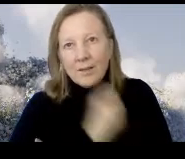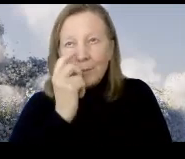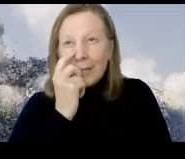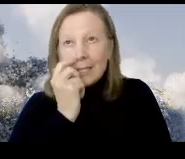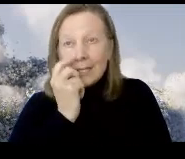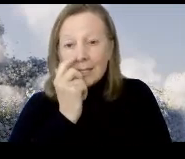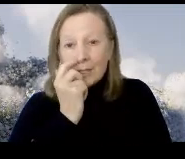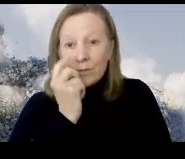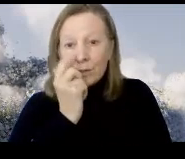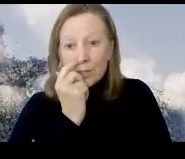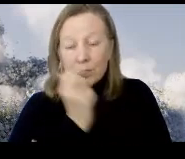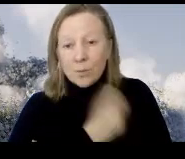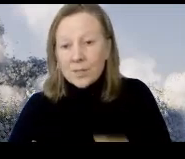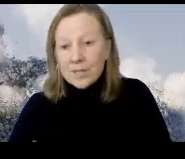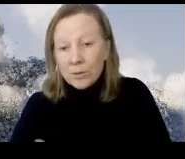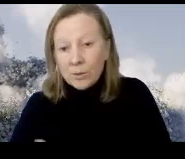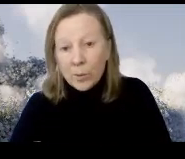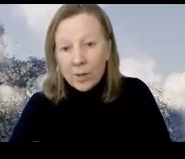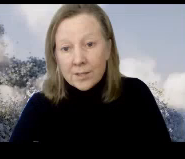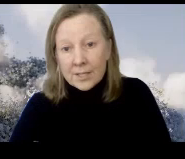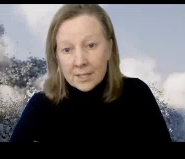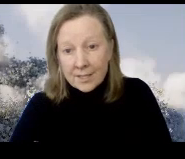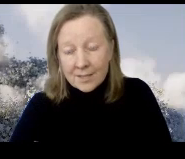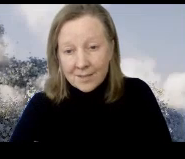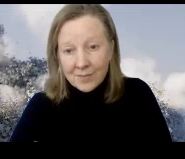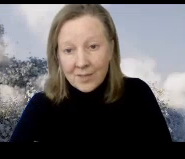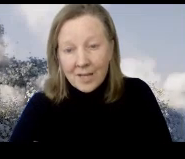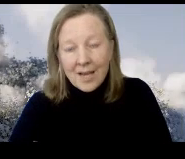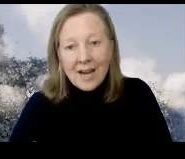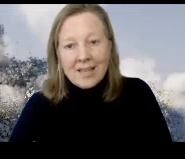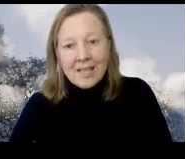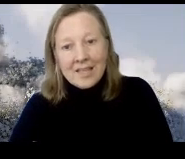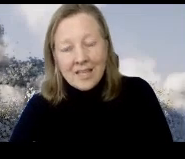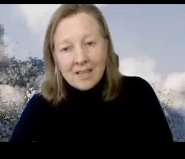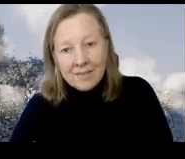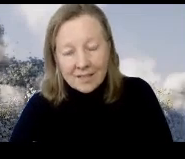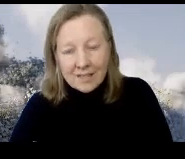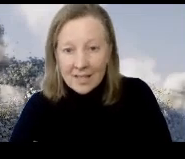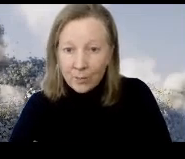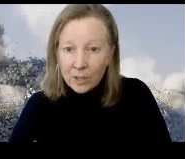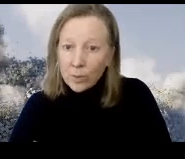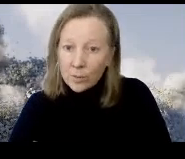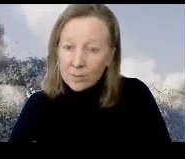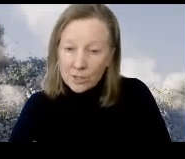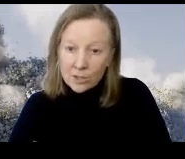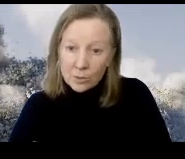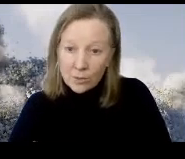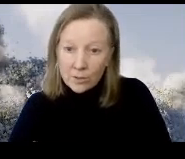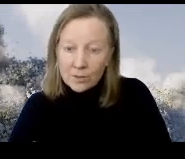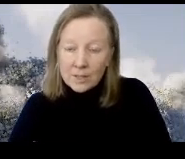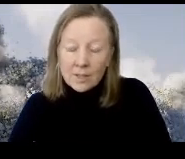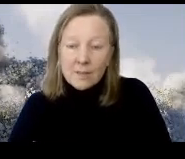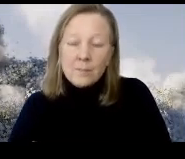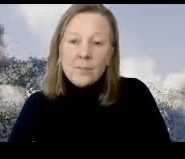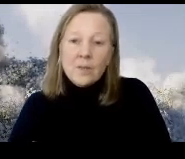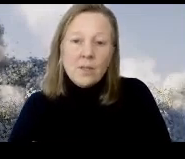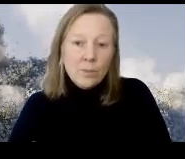professional communication skills for nurses course that only requires a 6. And then at the end of that 8-week course, which is